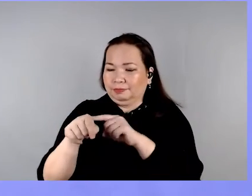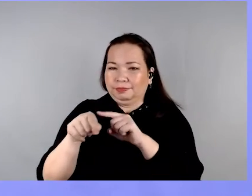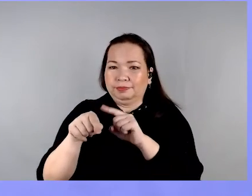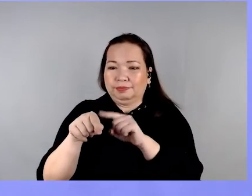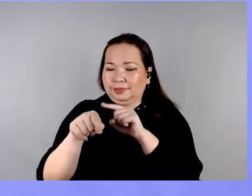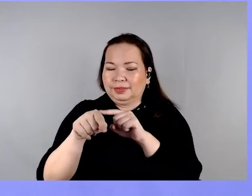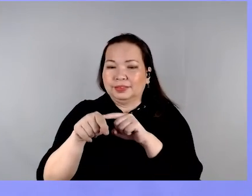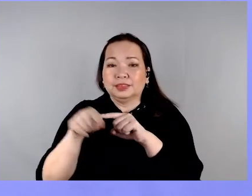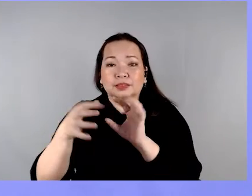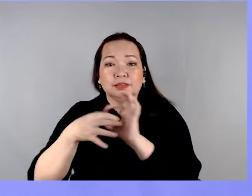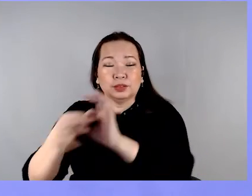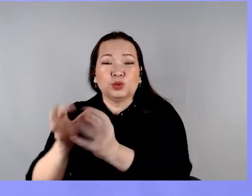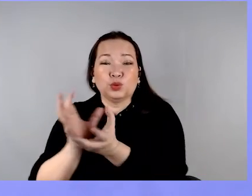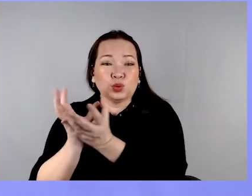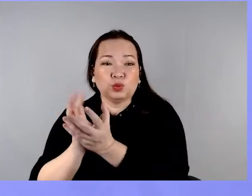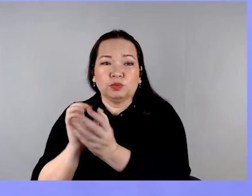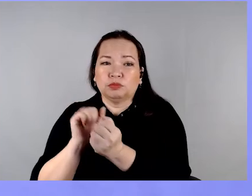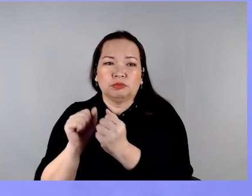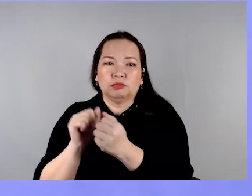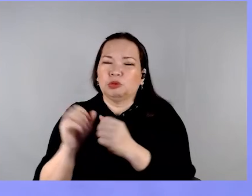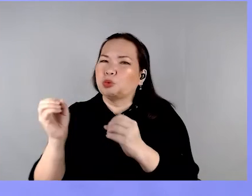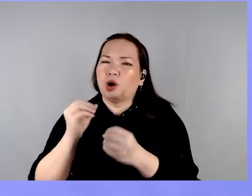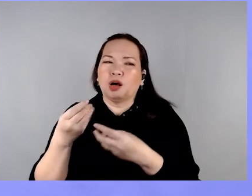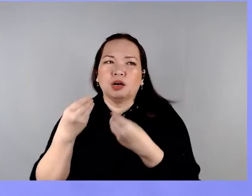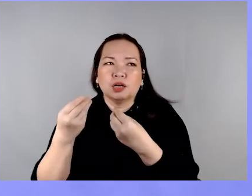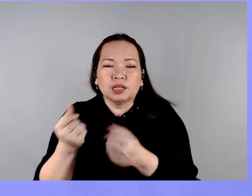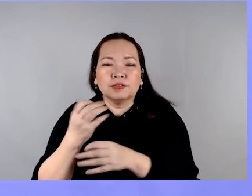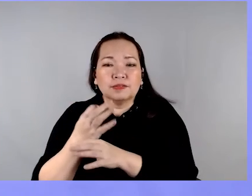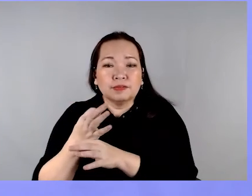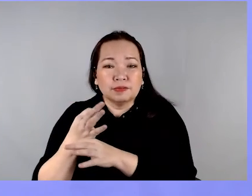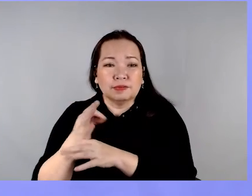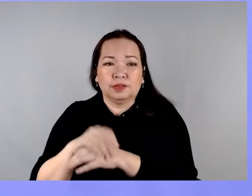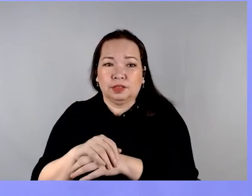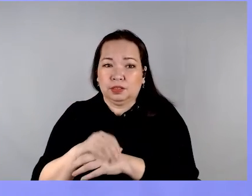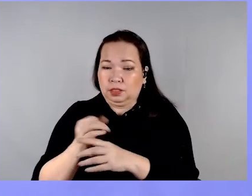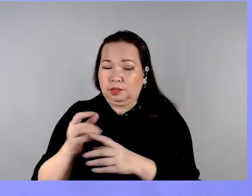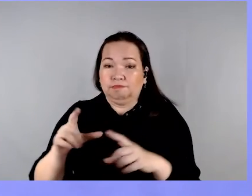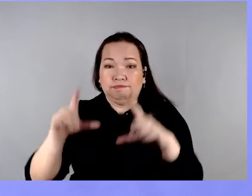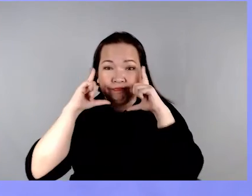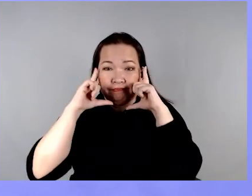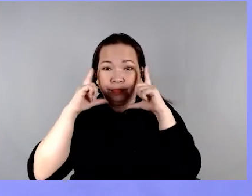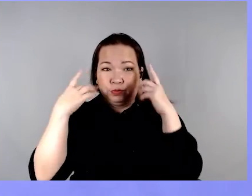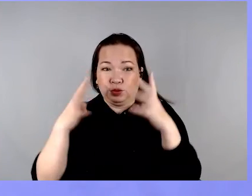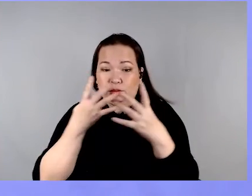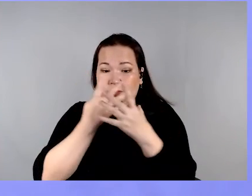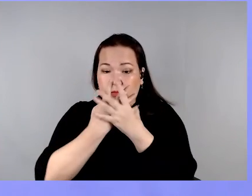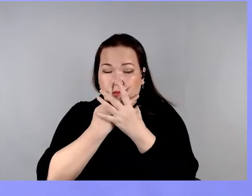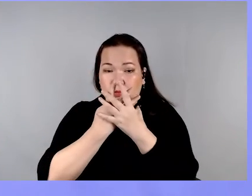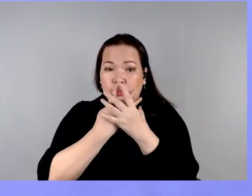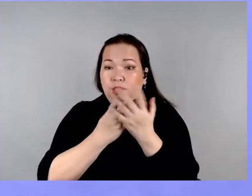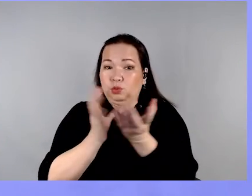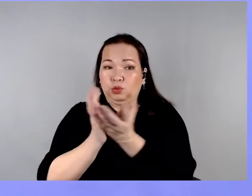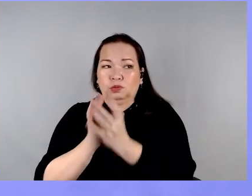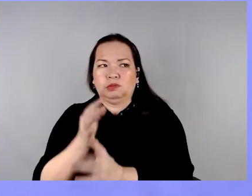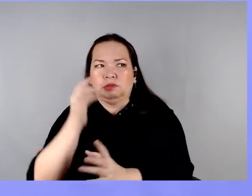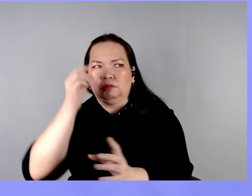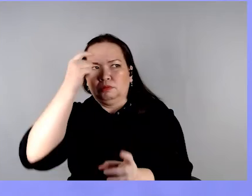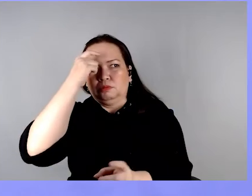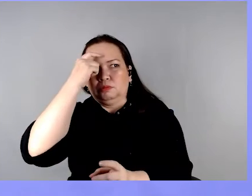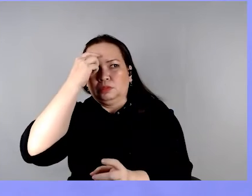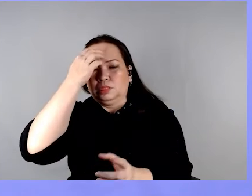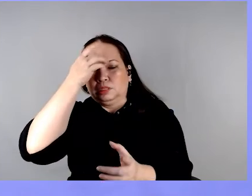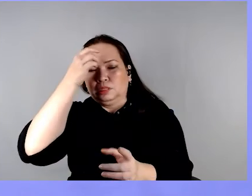for the offender's relationship with the community, no reparation is attained. Once an offender is detained and out of sight,